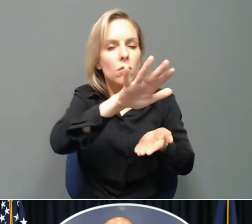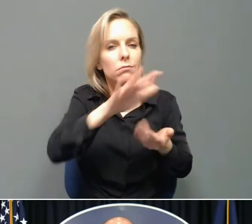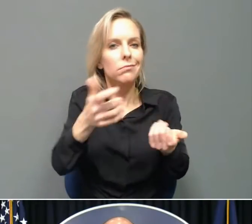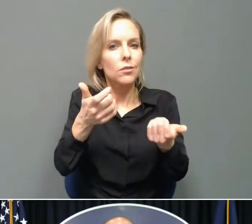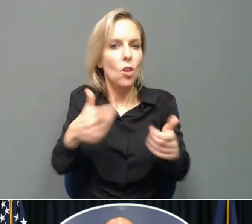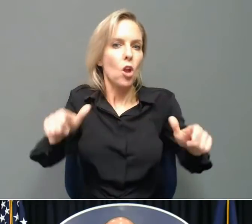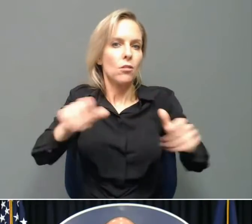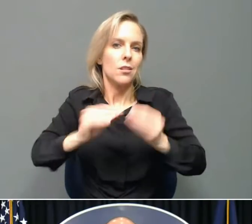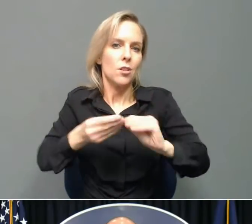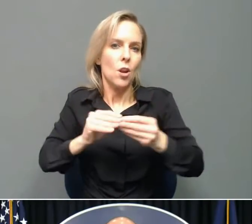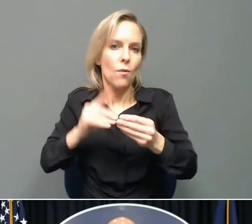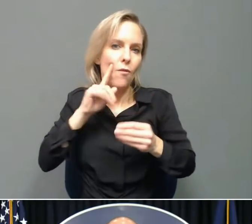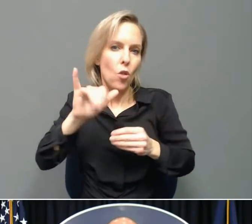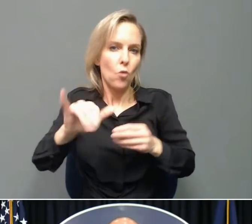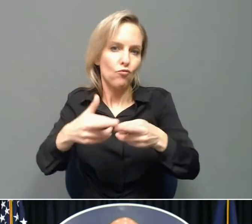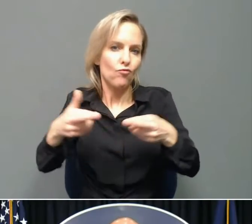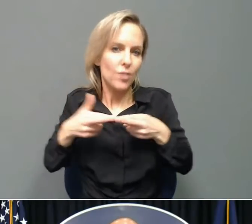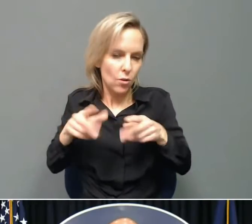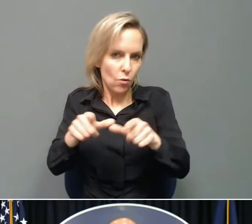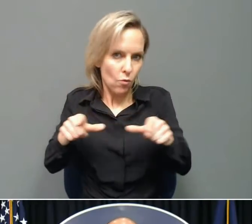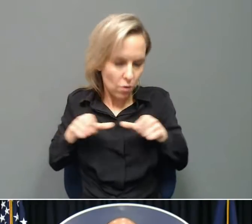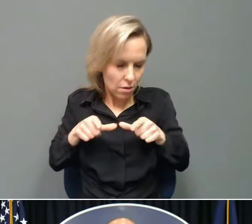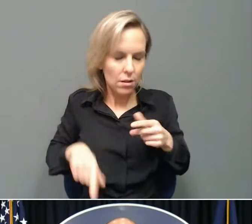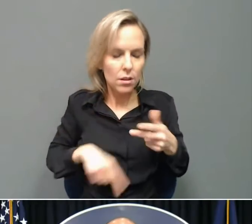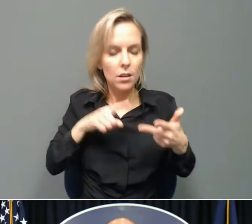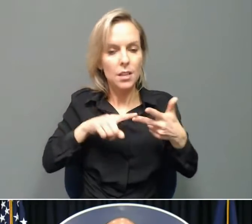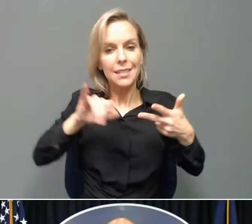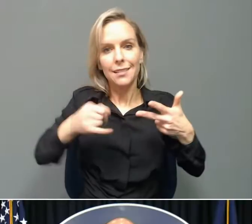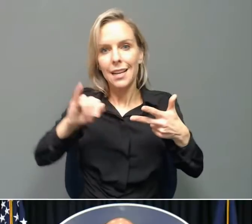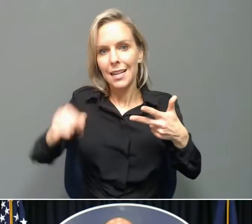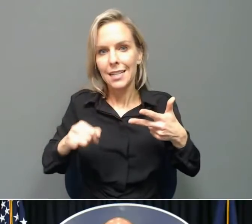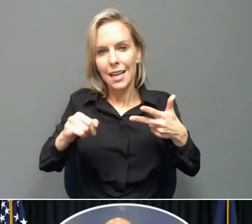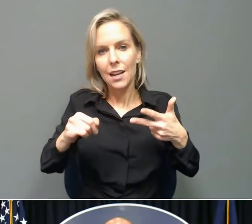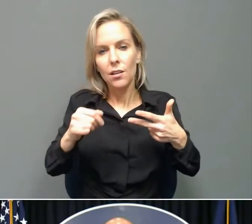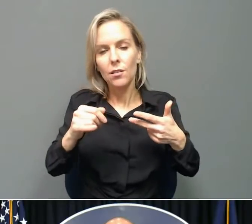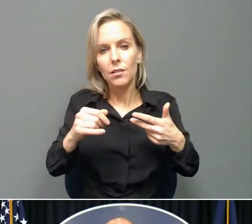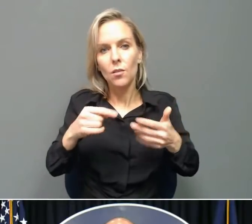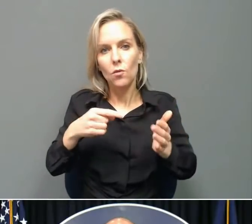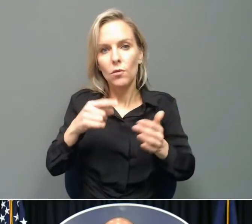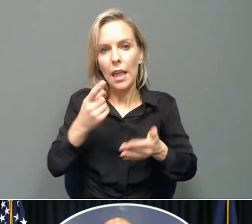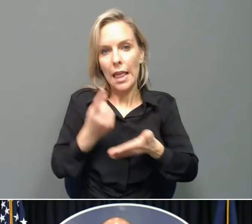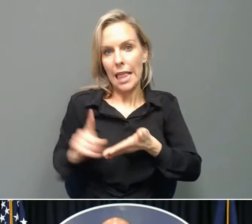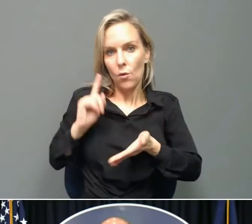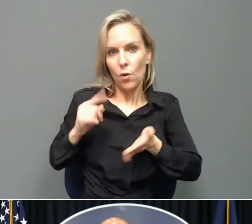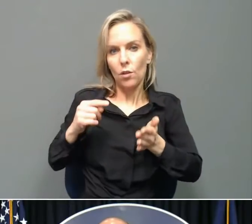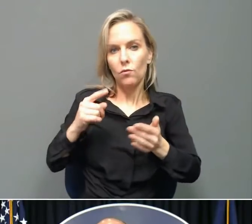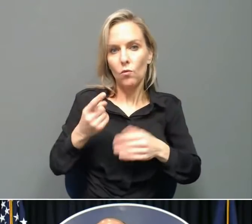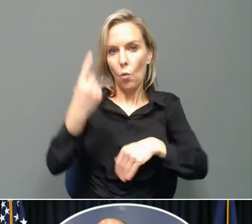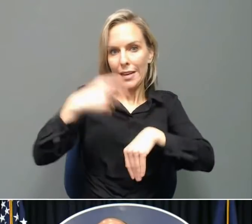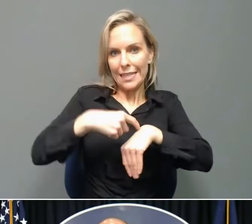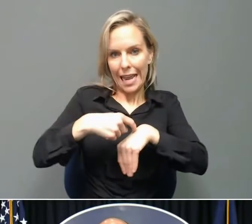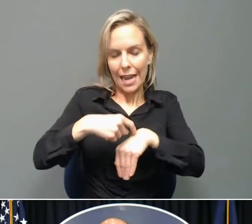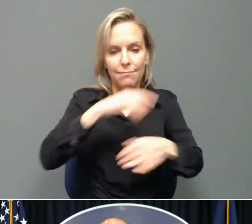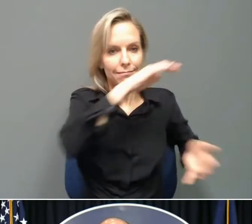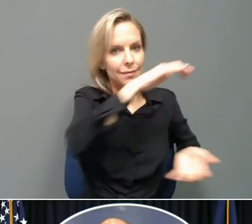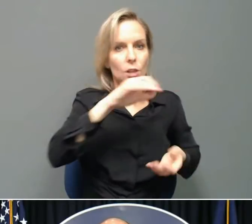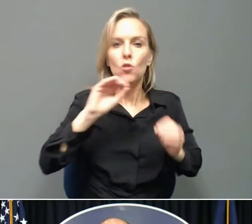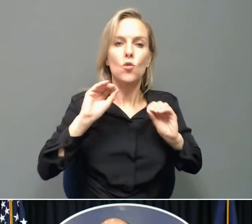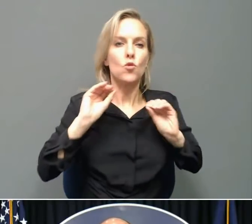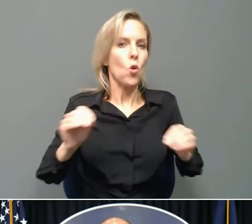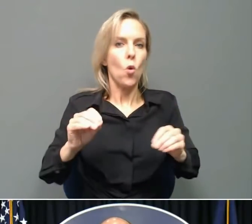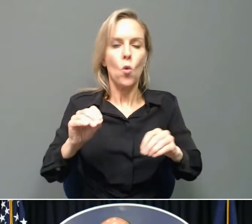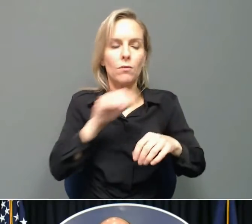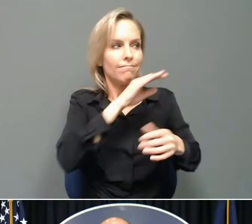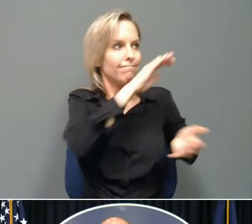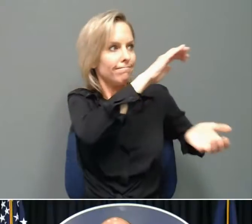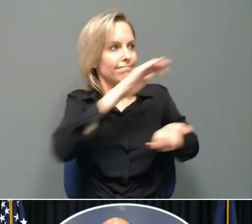regional locations. J&J had a one-time push out last week. Nationwide, there was no shipment of J&J this week.